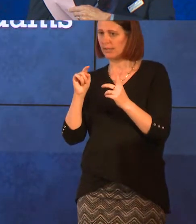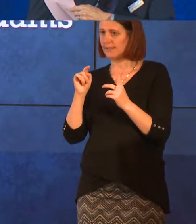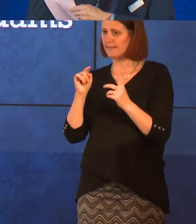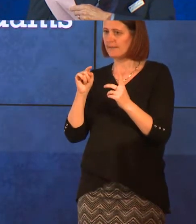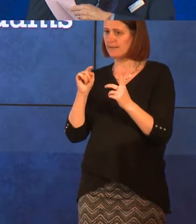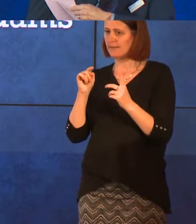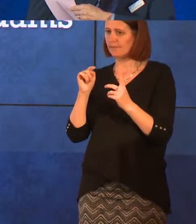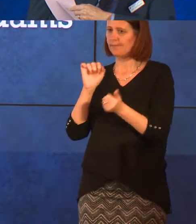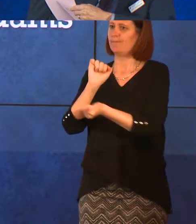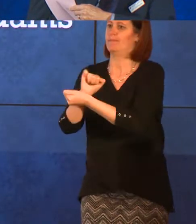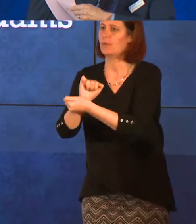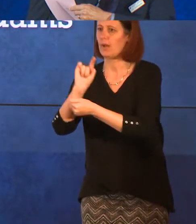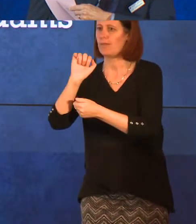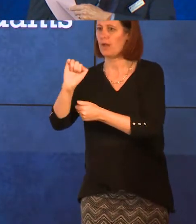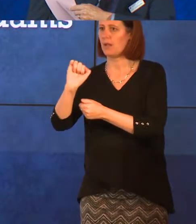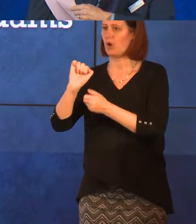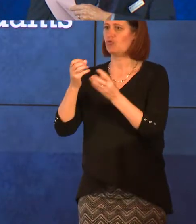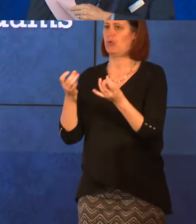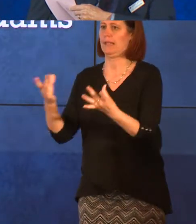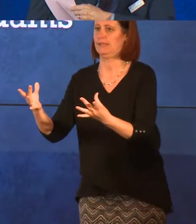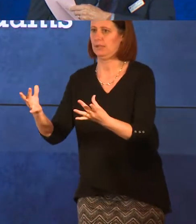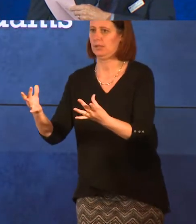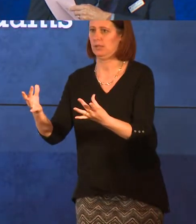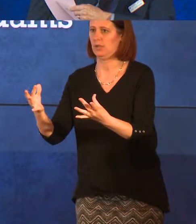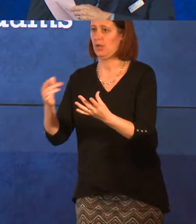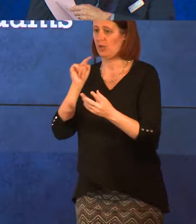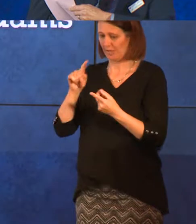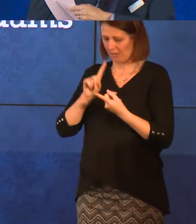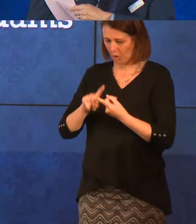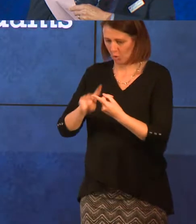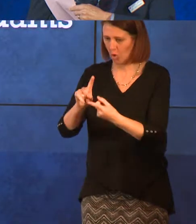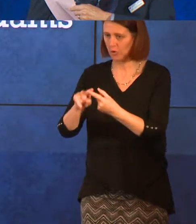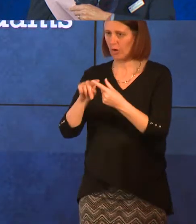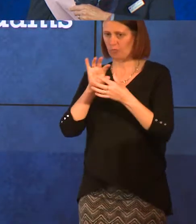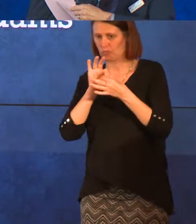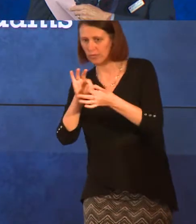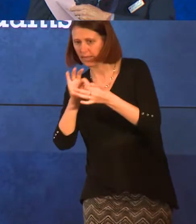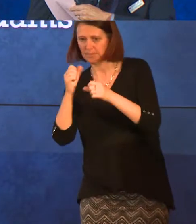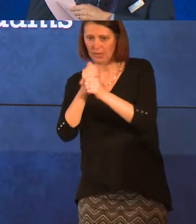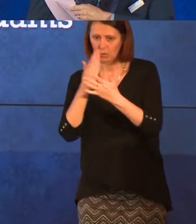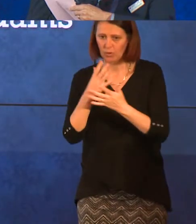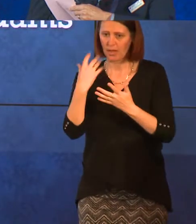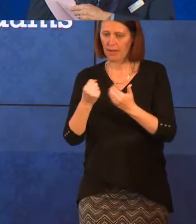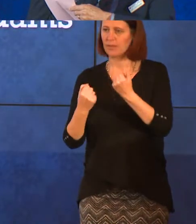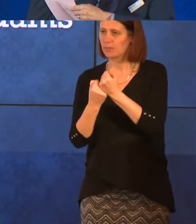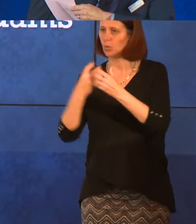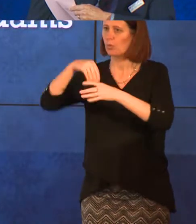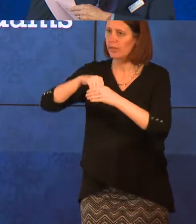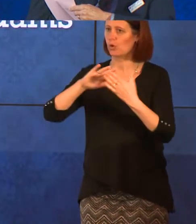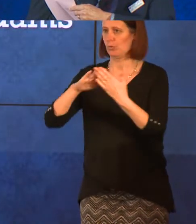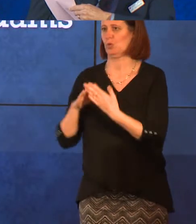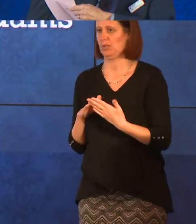their release and their successful, sustainable long-term release, because they've got the supports they need in the community. So I think